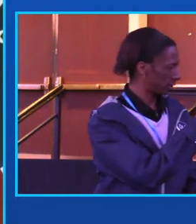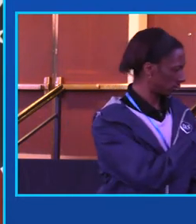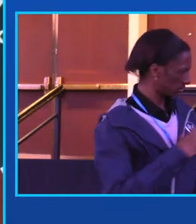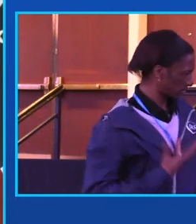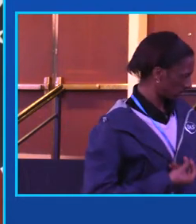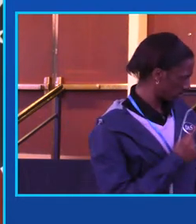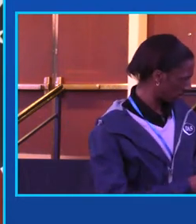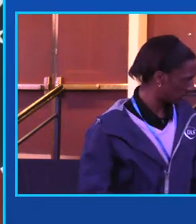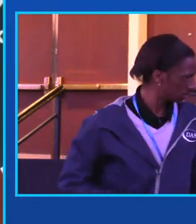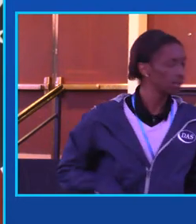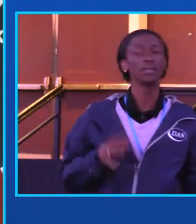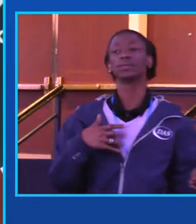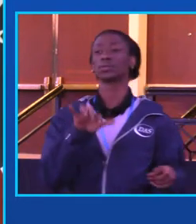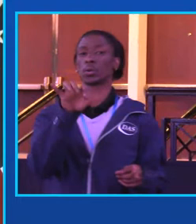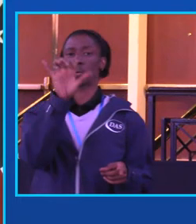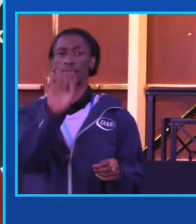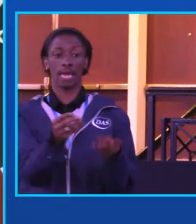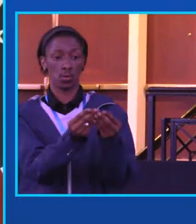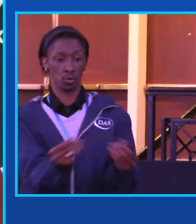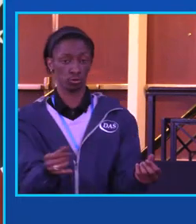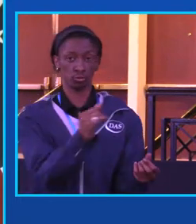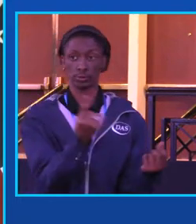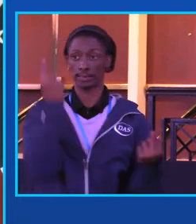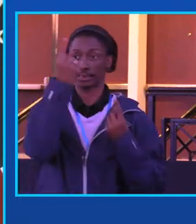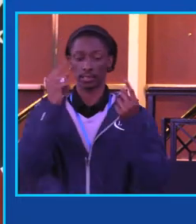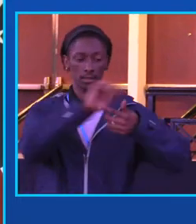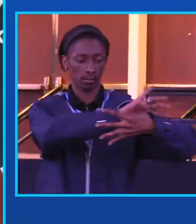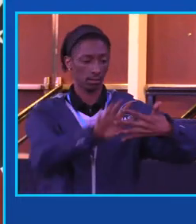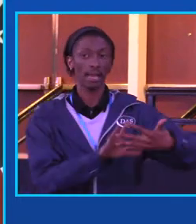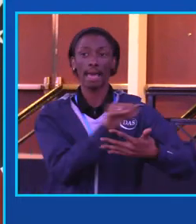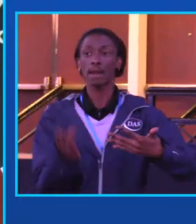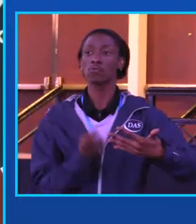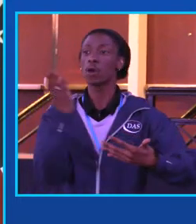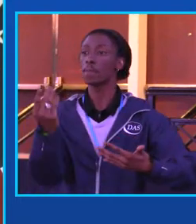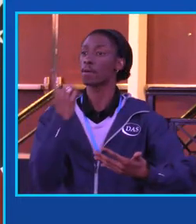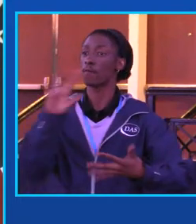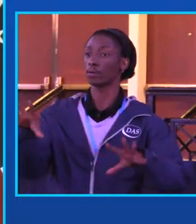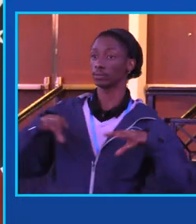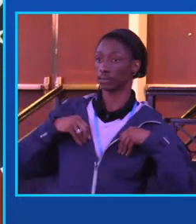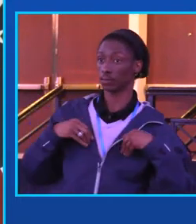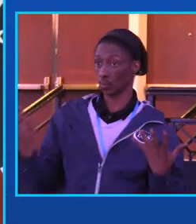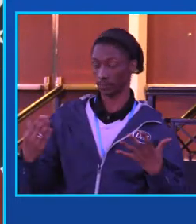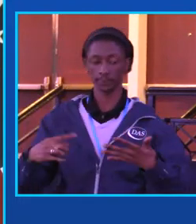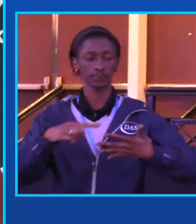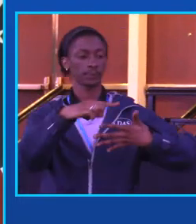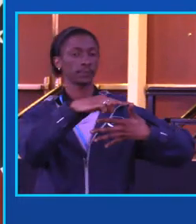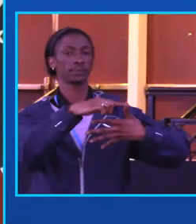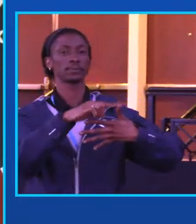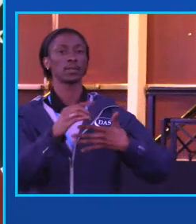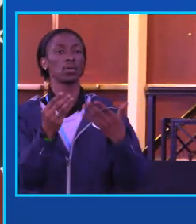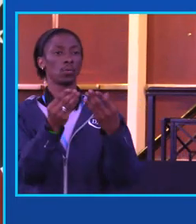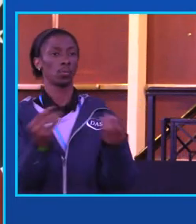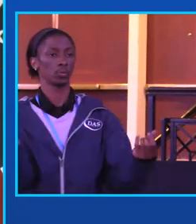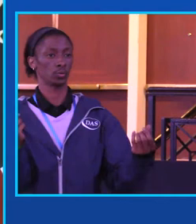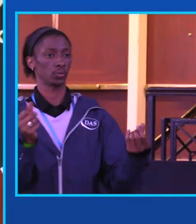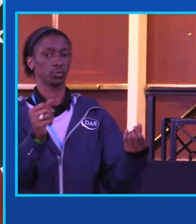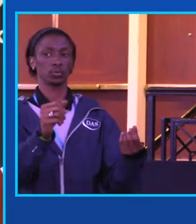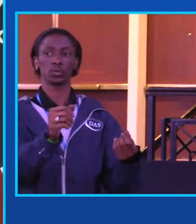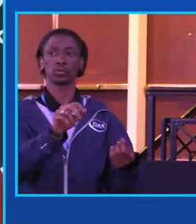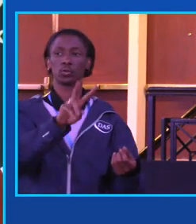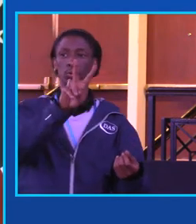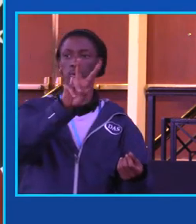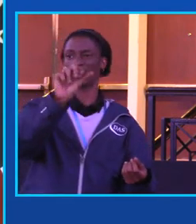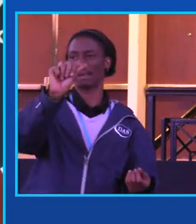Among the resolutions considered and recommended for adoption are Resolution